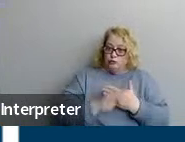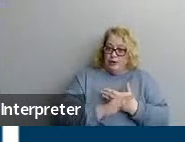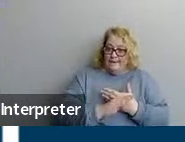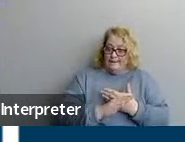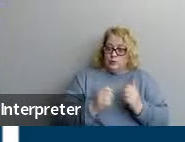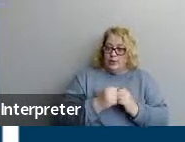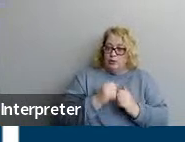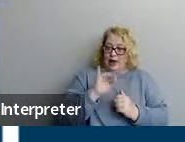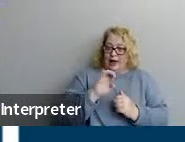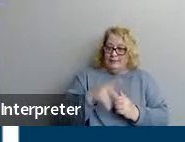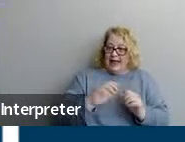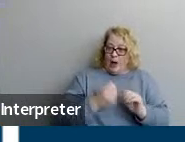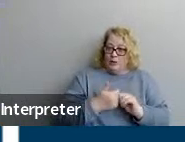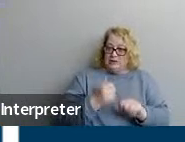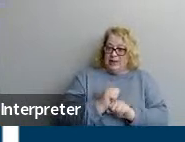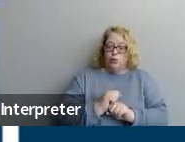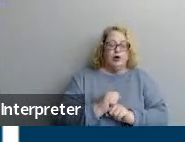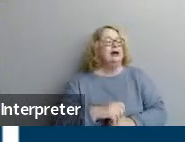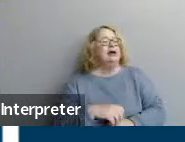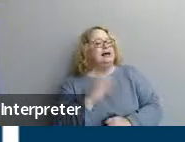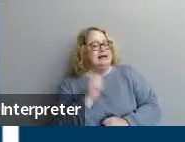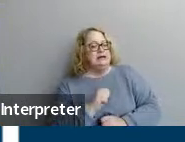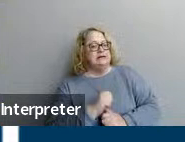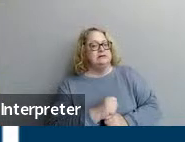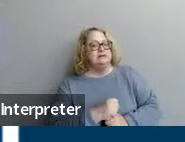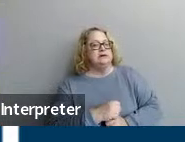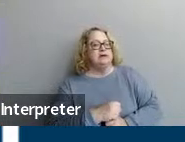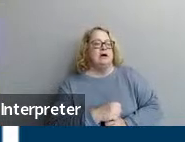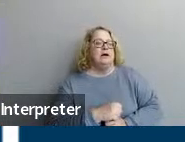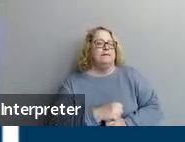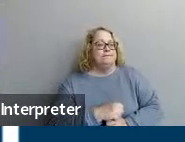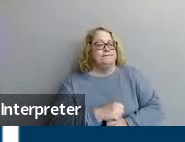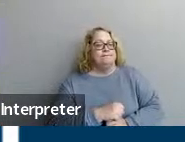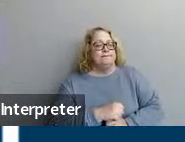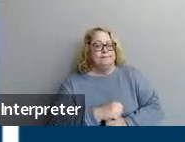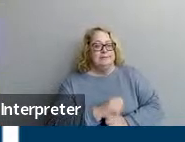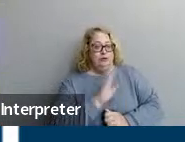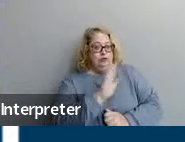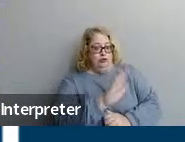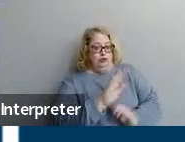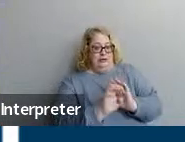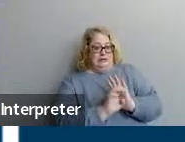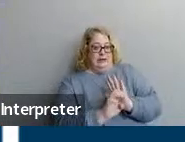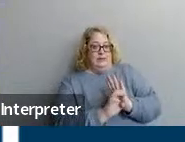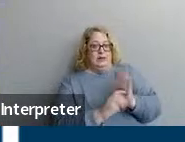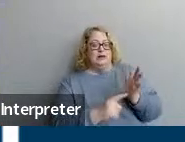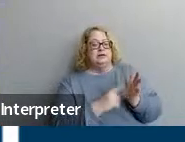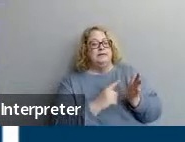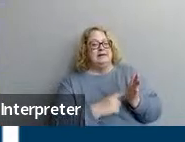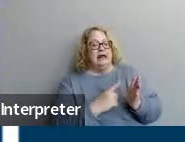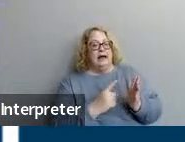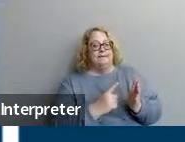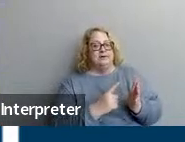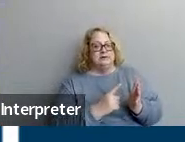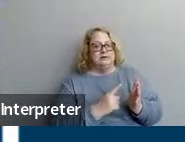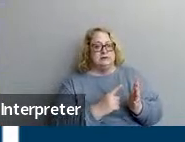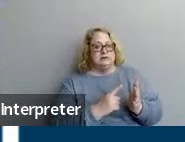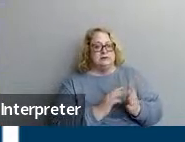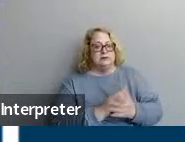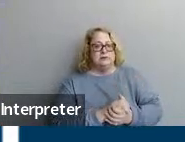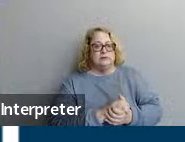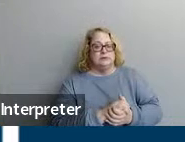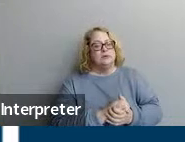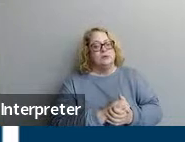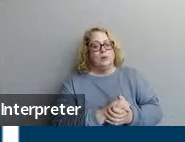with their IEP? How would that work? Yes, we've worked with, so in your example, sometimes we will keep that,